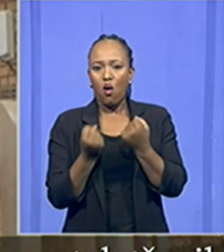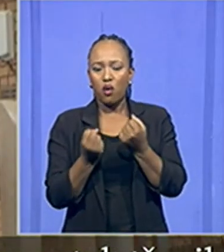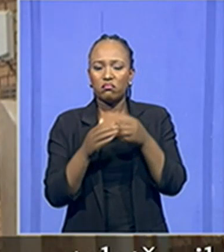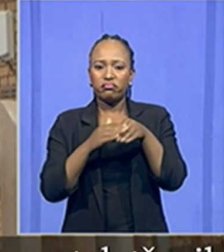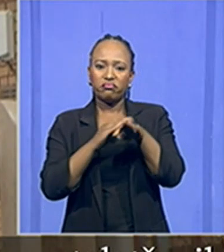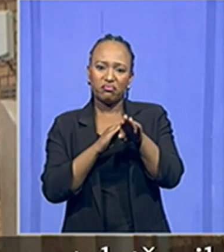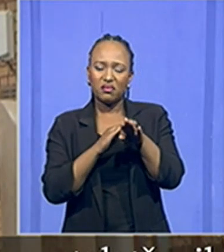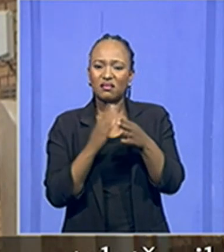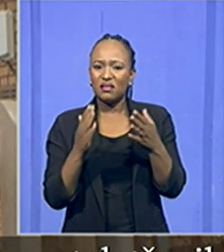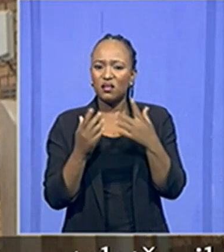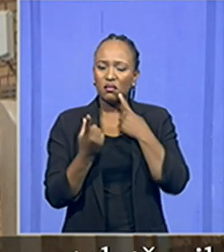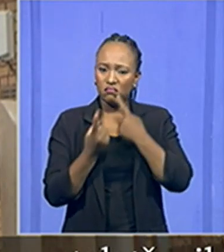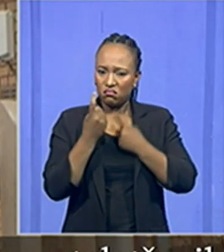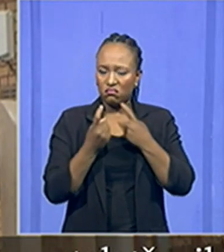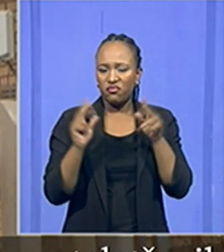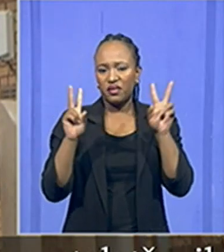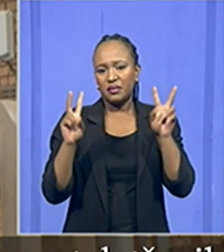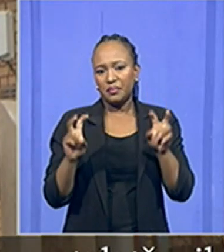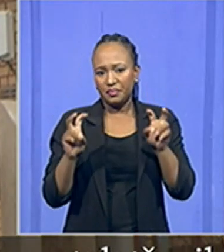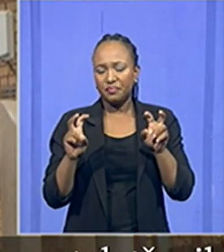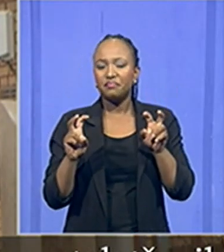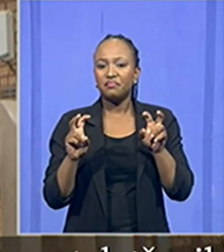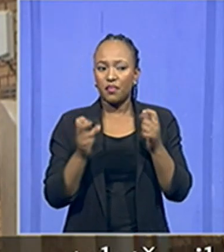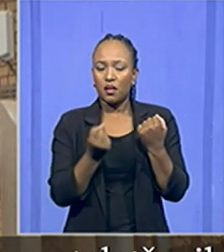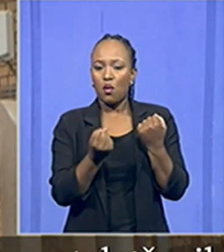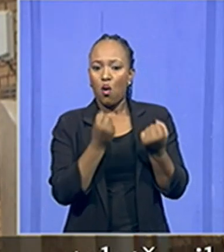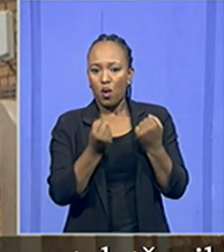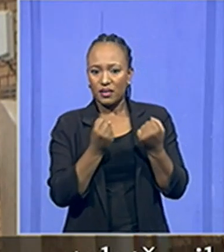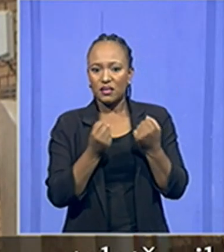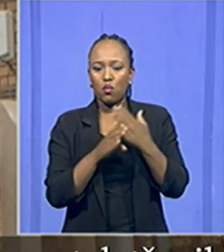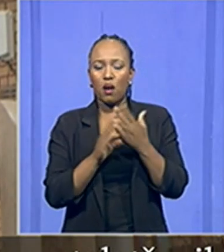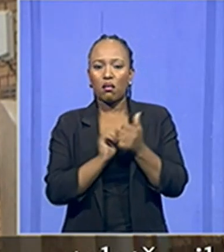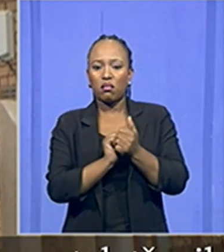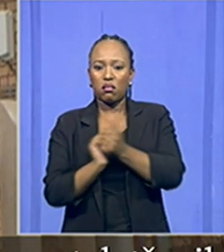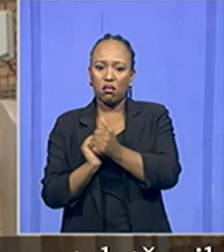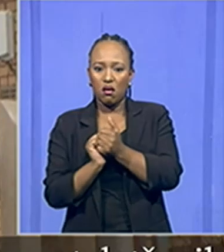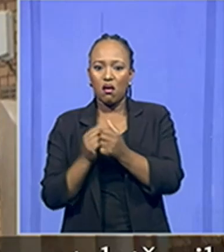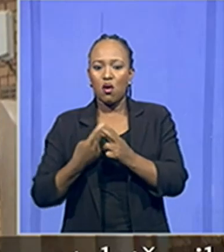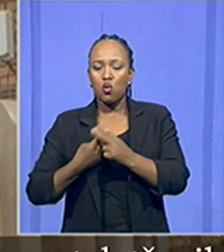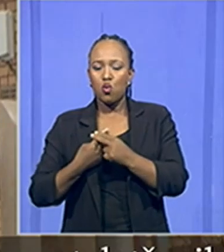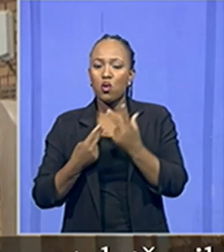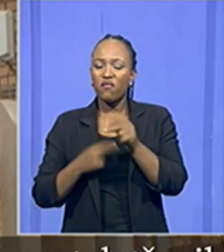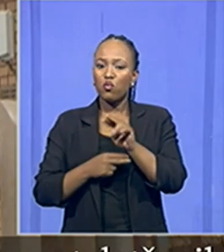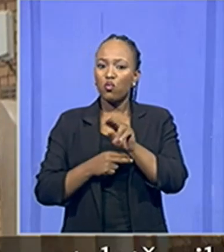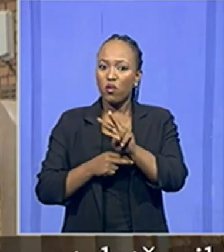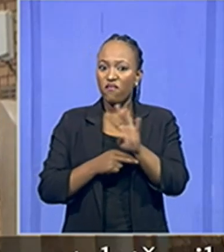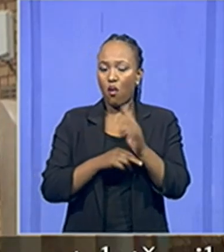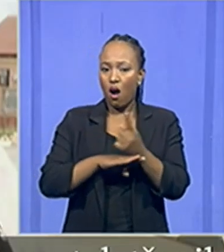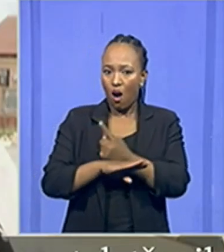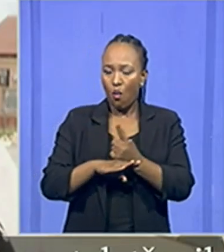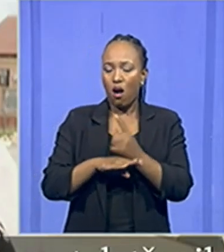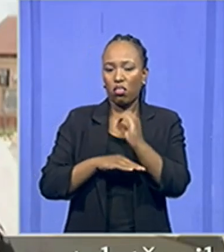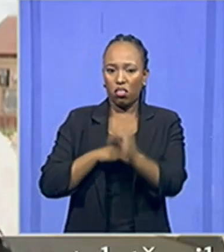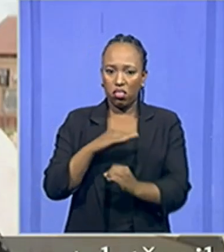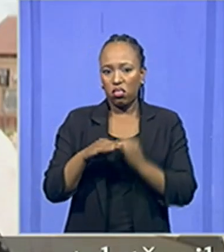go epelaetša ka sephetho seo. Kgoro e re šoma go tee le Union tabeng ya go bulwa ga ditleliniki diiri tše 24. At